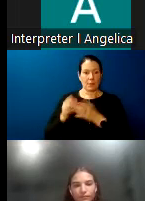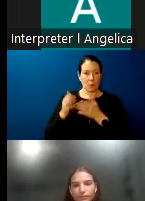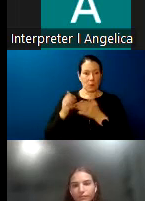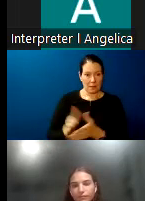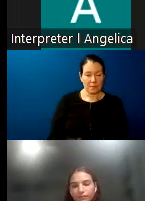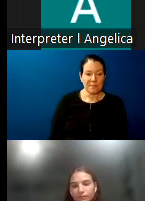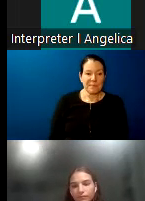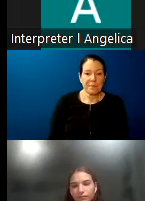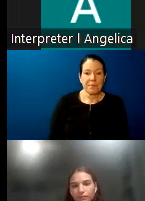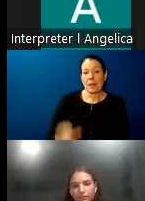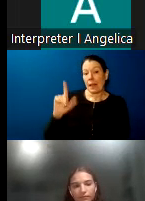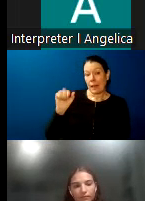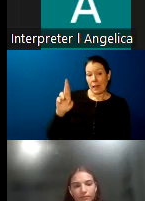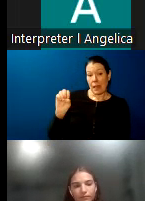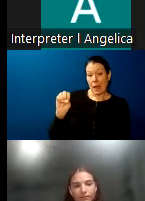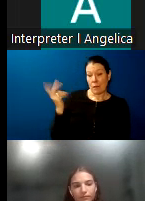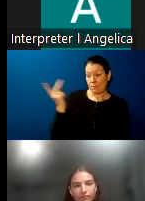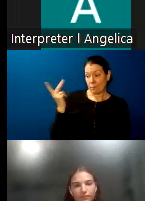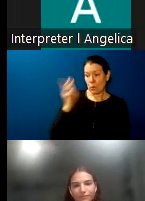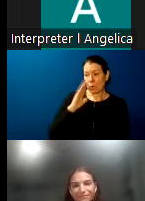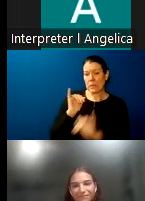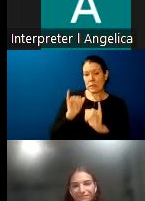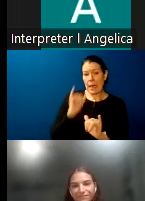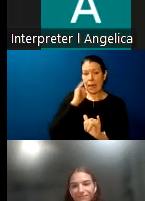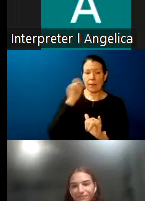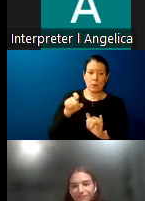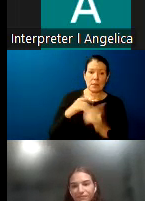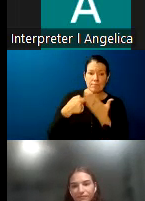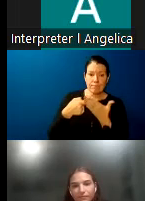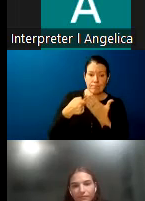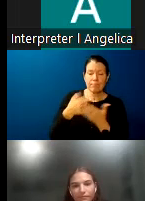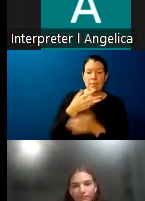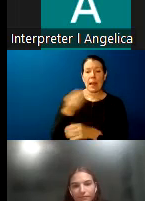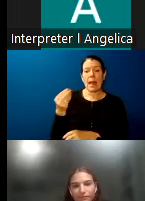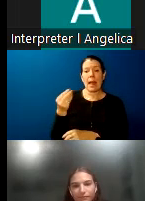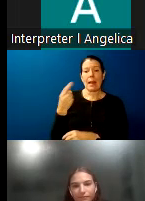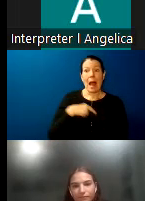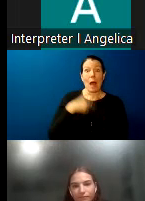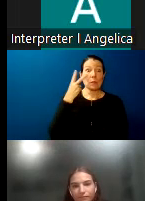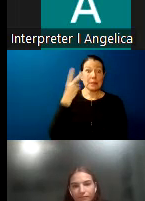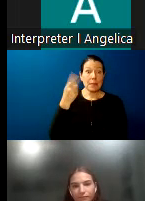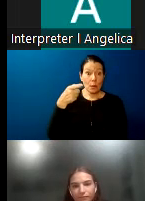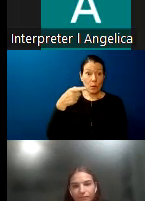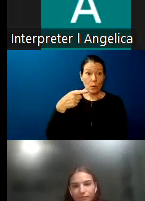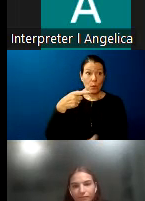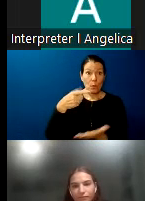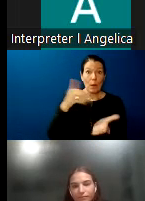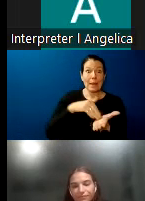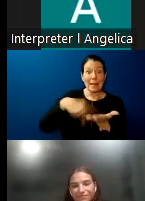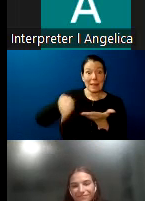So Claire and I will stick around if you have any questions. And I will see you again next week for your